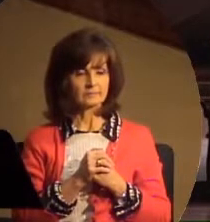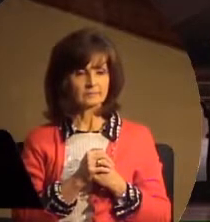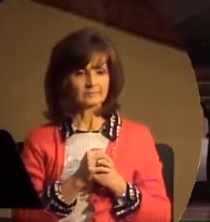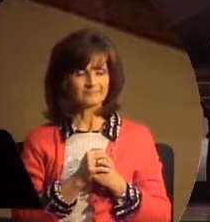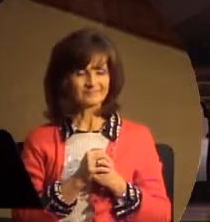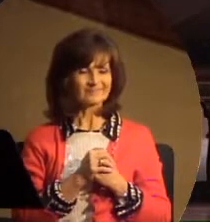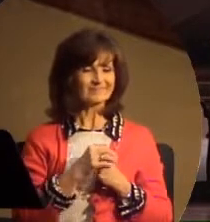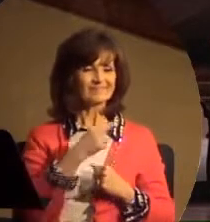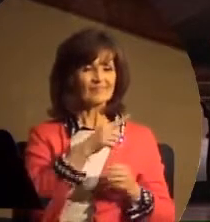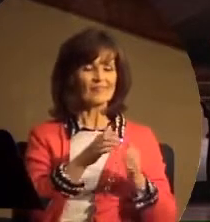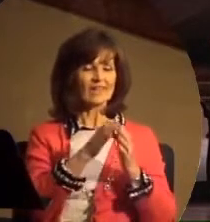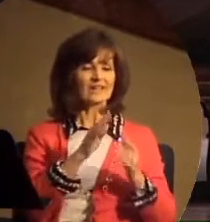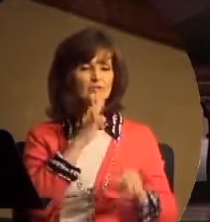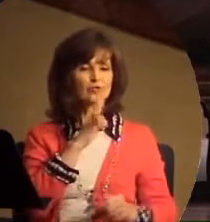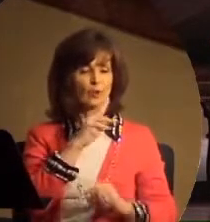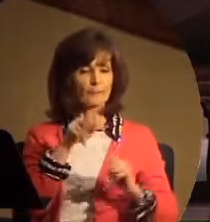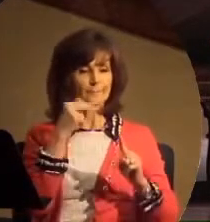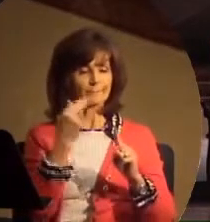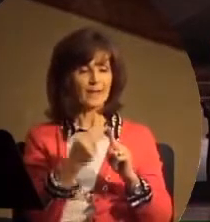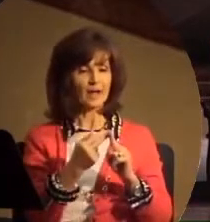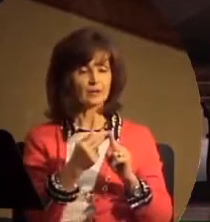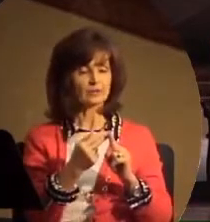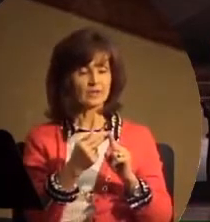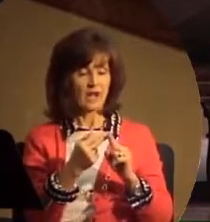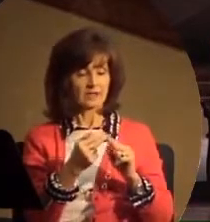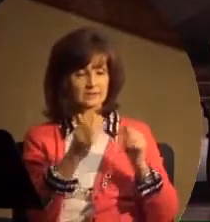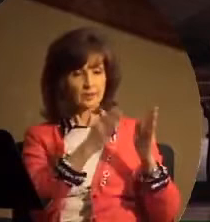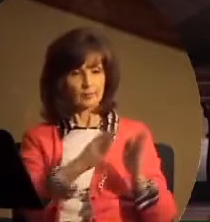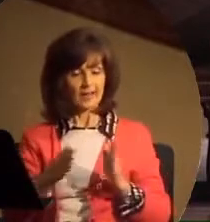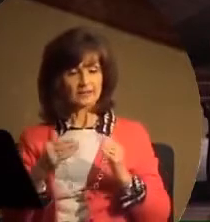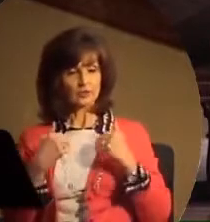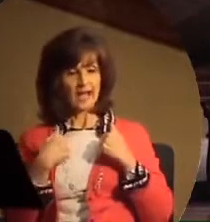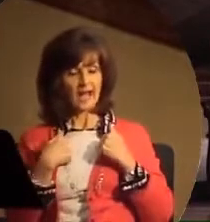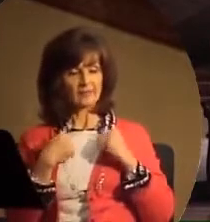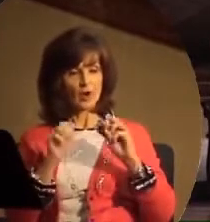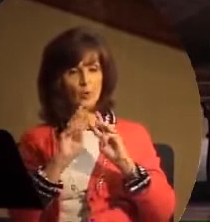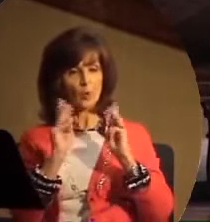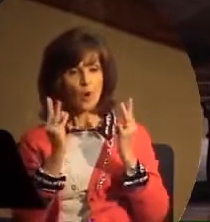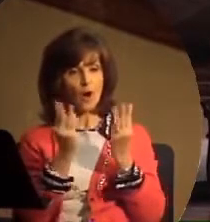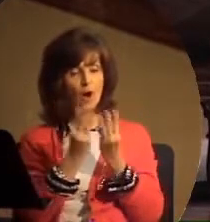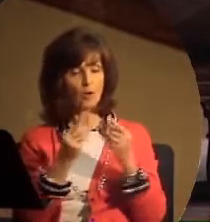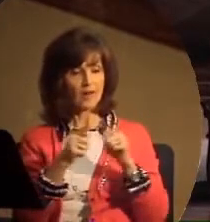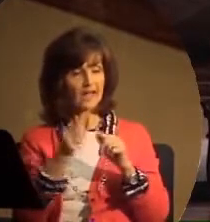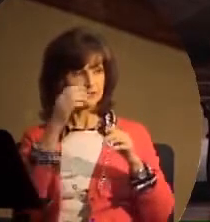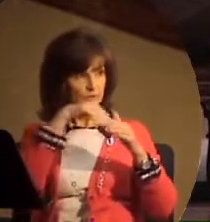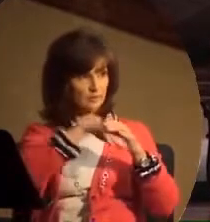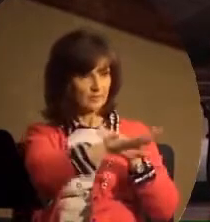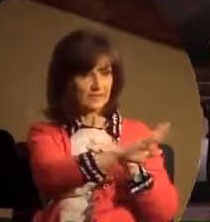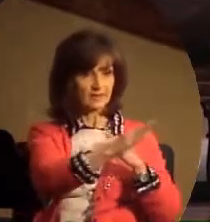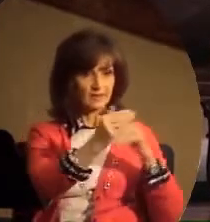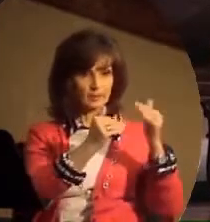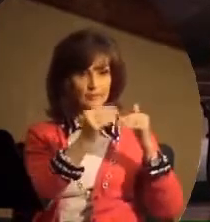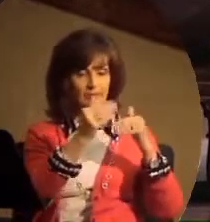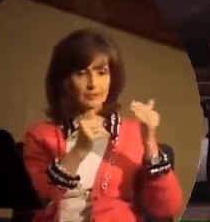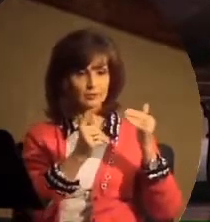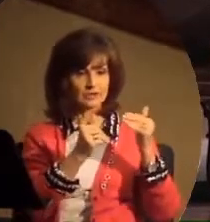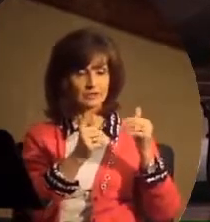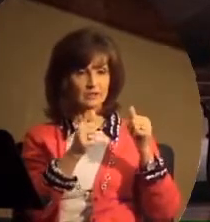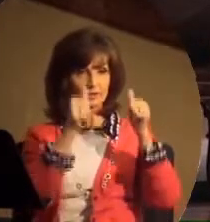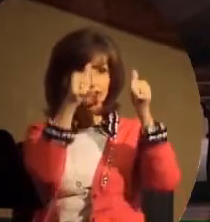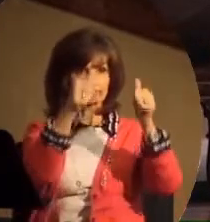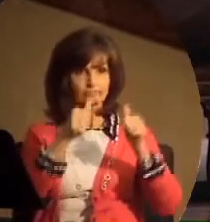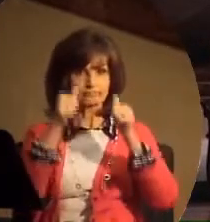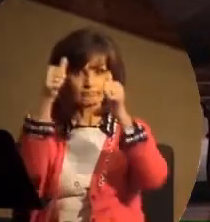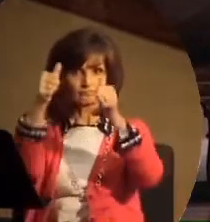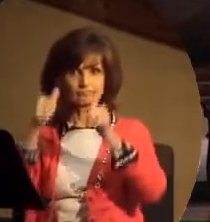through the 20s, boy, it gets scarce back in there. But if you happen to have a picture of one of those former pastors, if you would let me have it, I'll take good